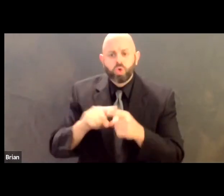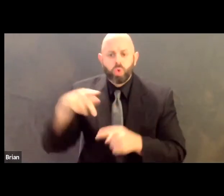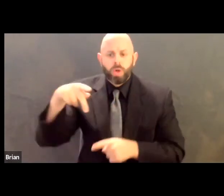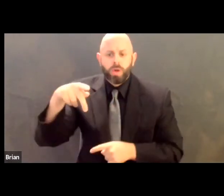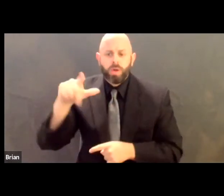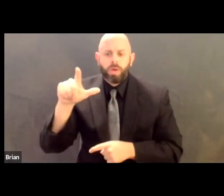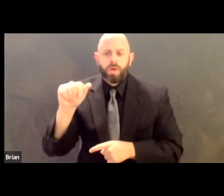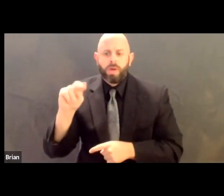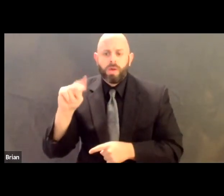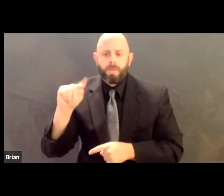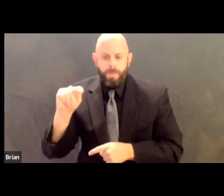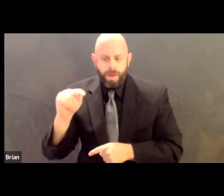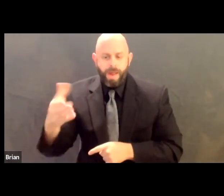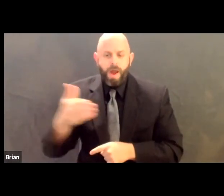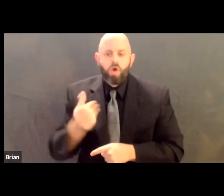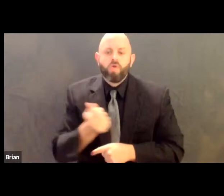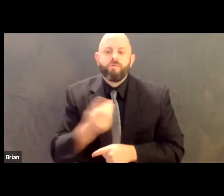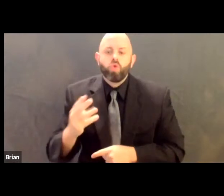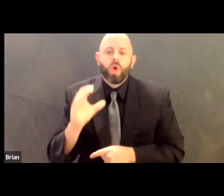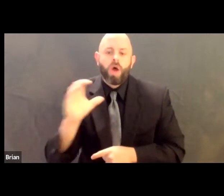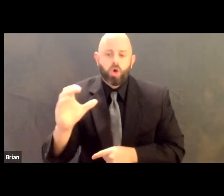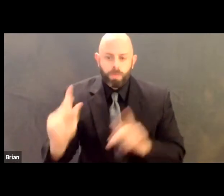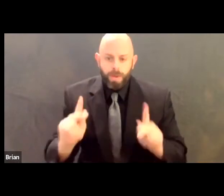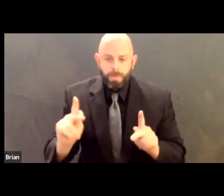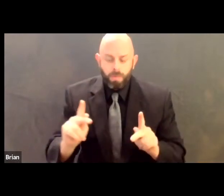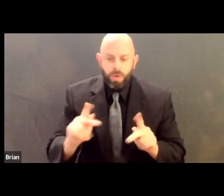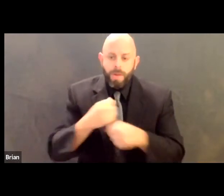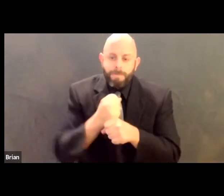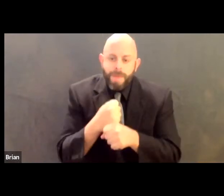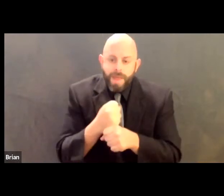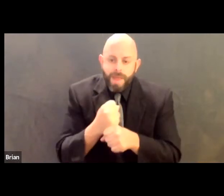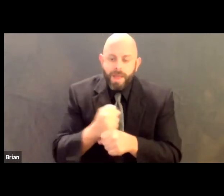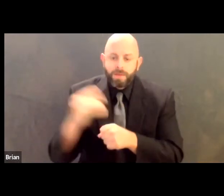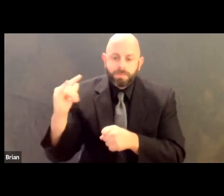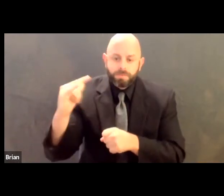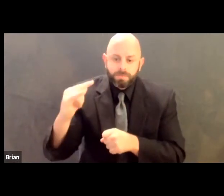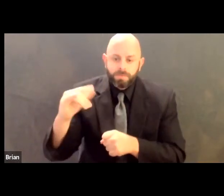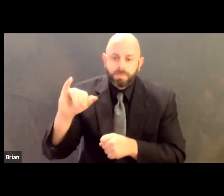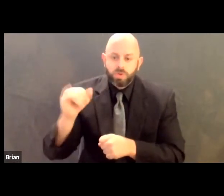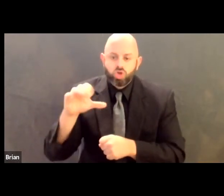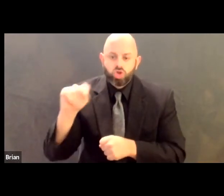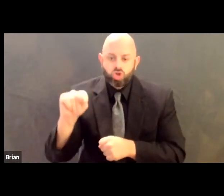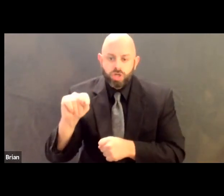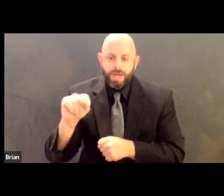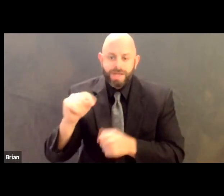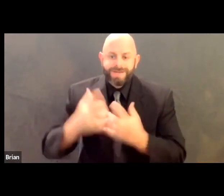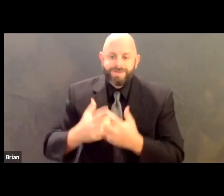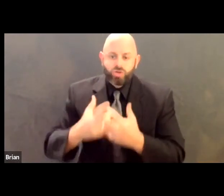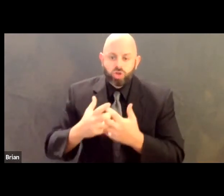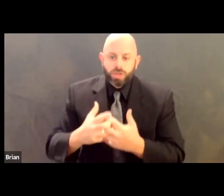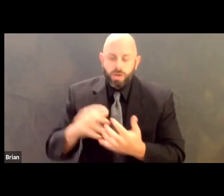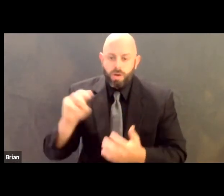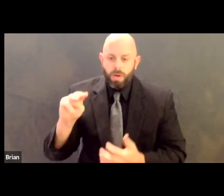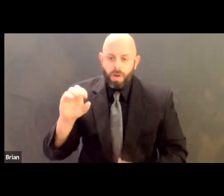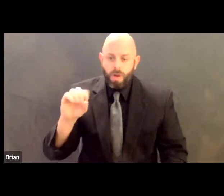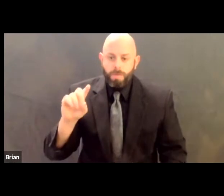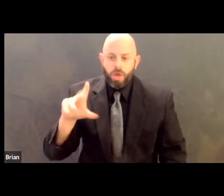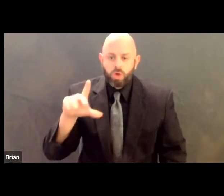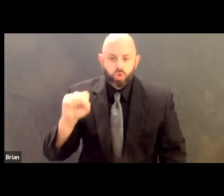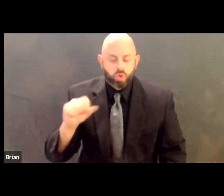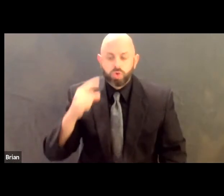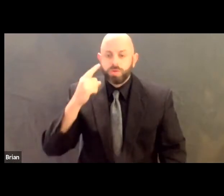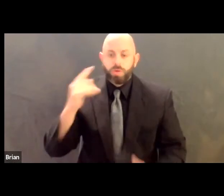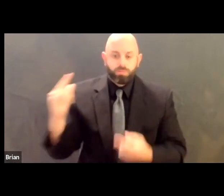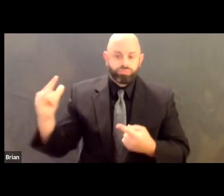people. They made jet engine nozzles. Imagine that, for Pratt & Whitney and General Electric, for jet engines that fly your